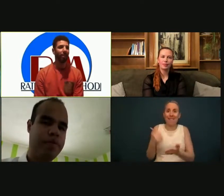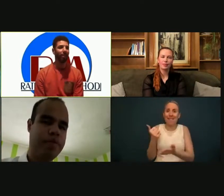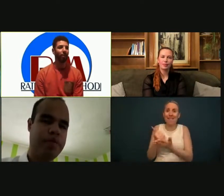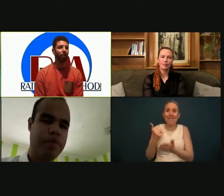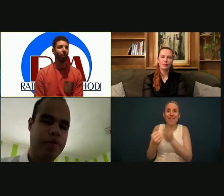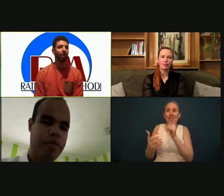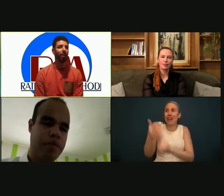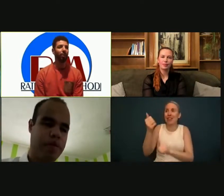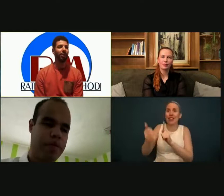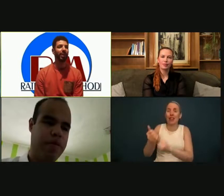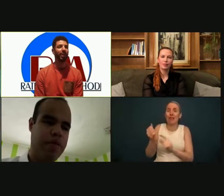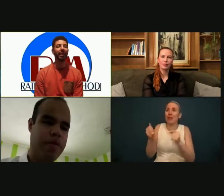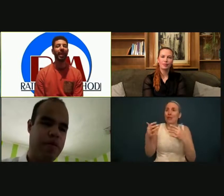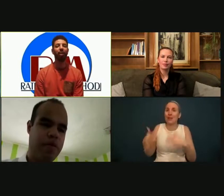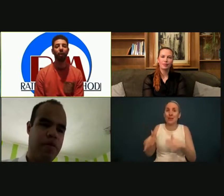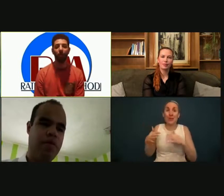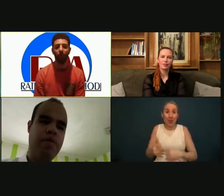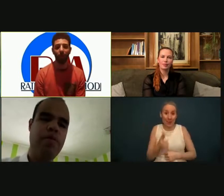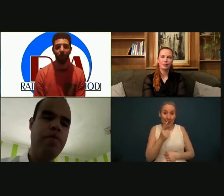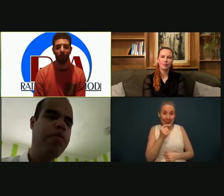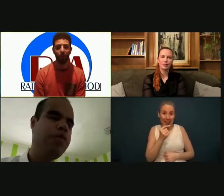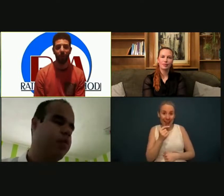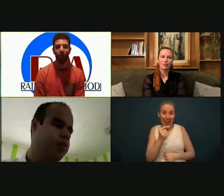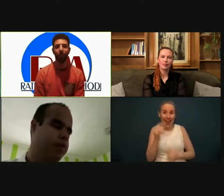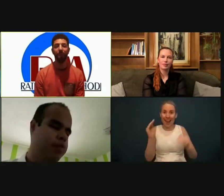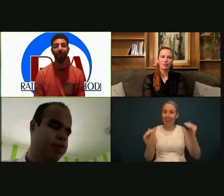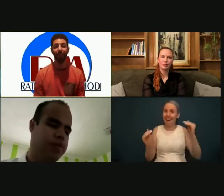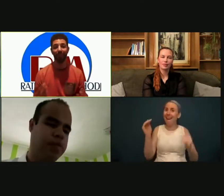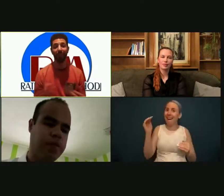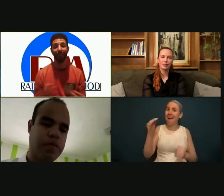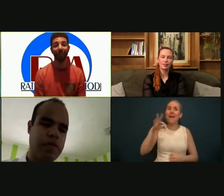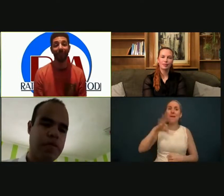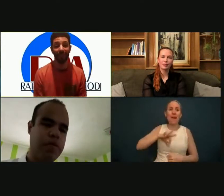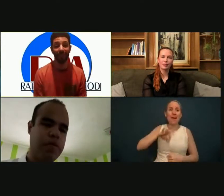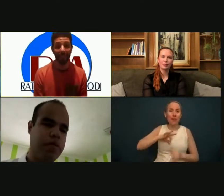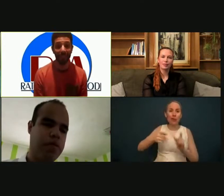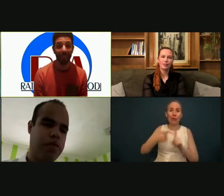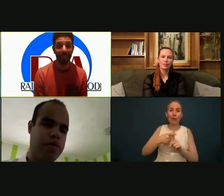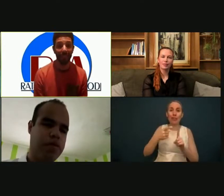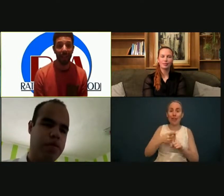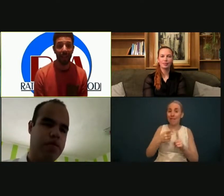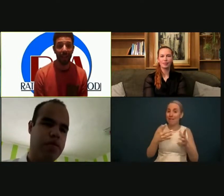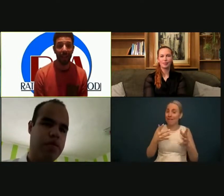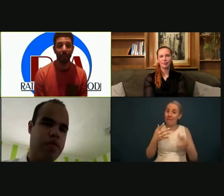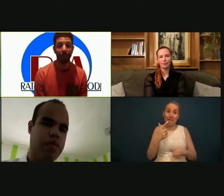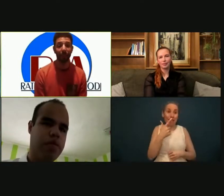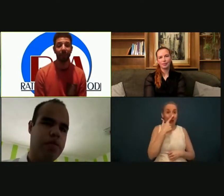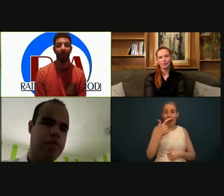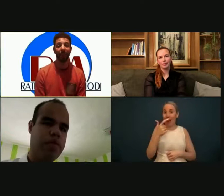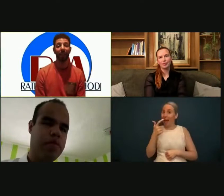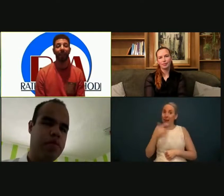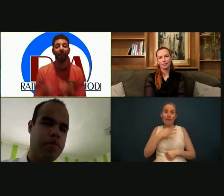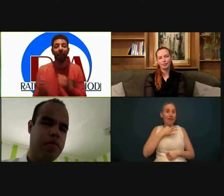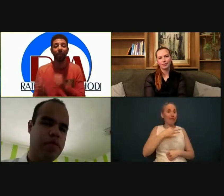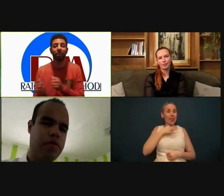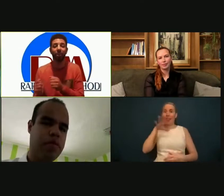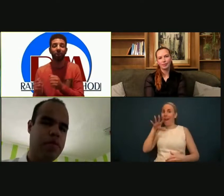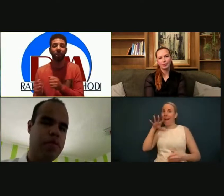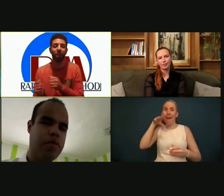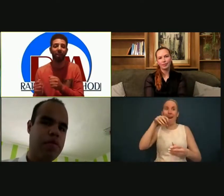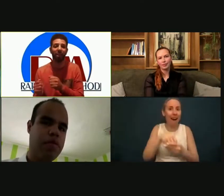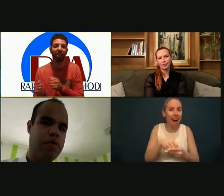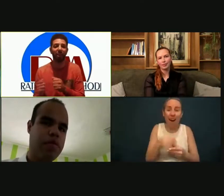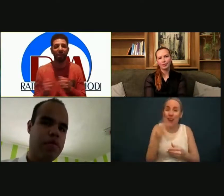think, you know, we stand to gain a lot more from embracing uncertainty than we do to kind of like clinging on